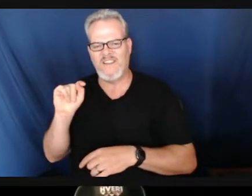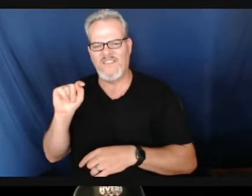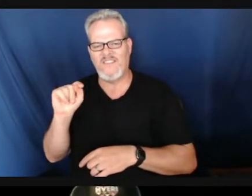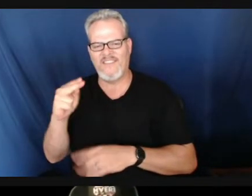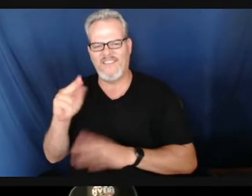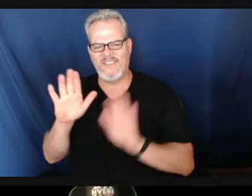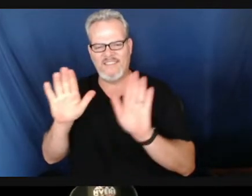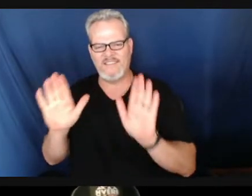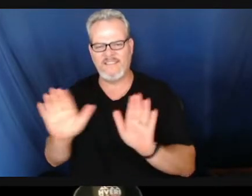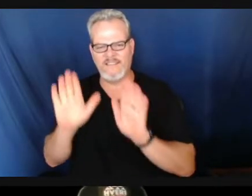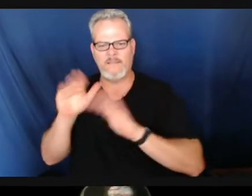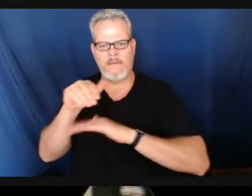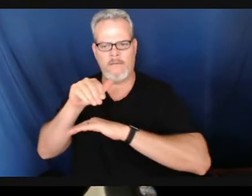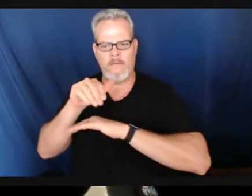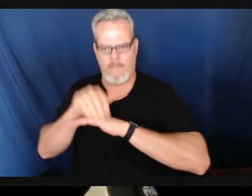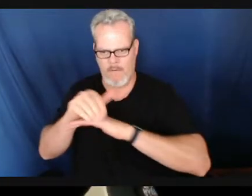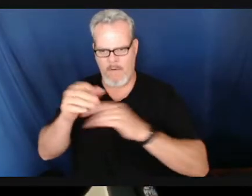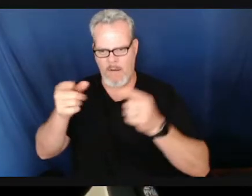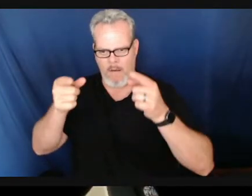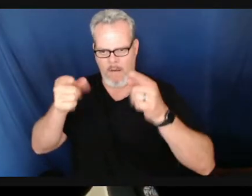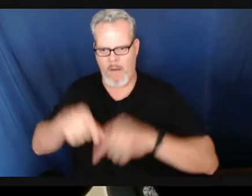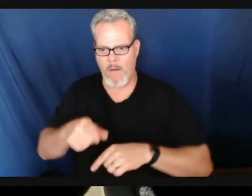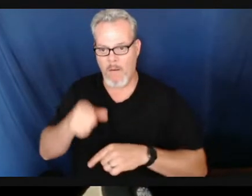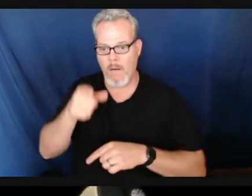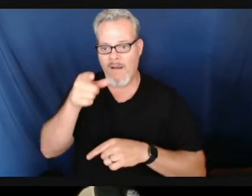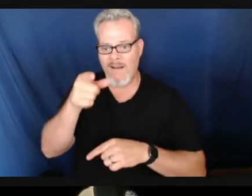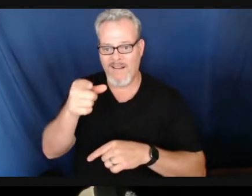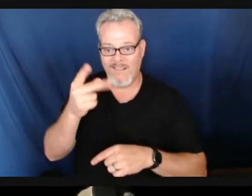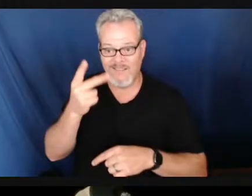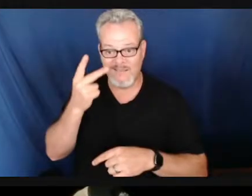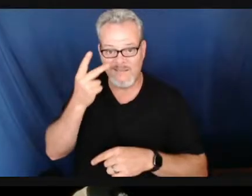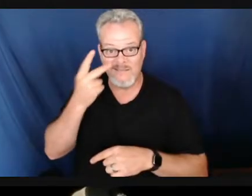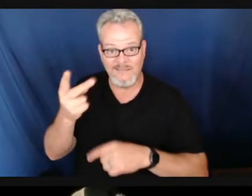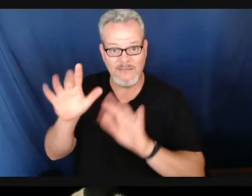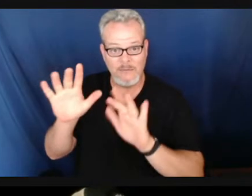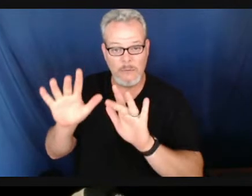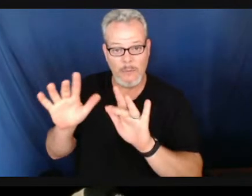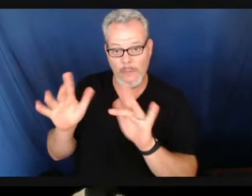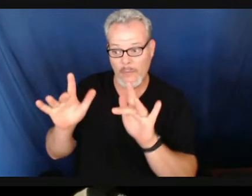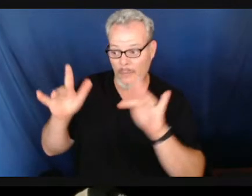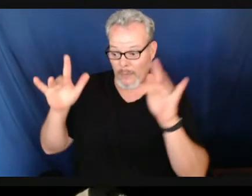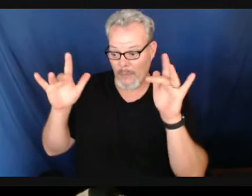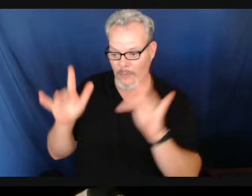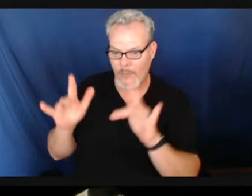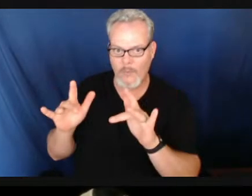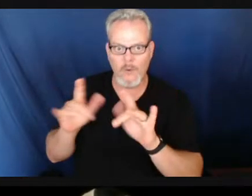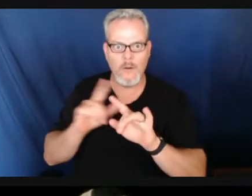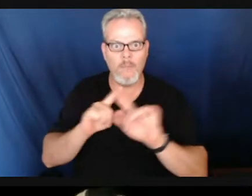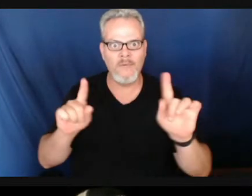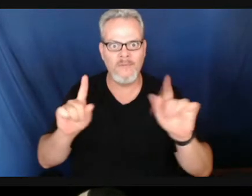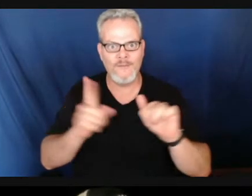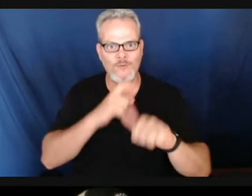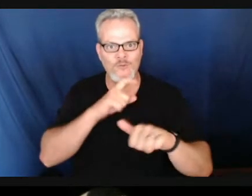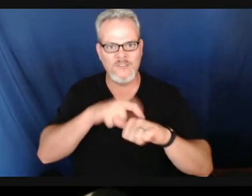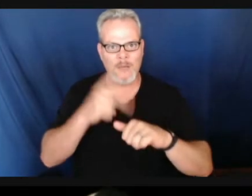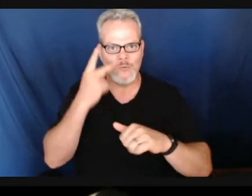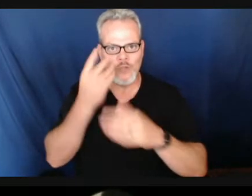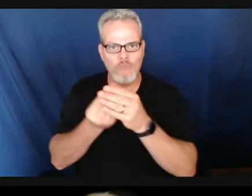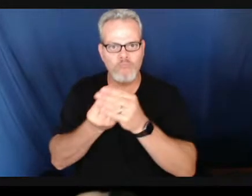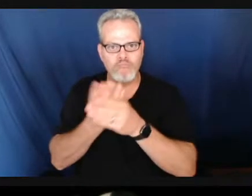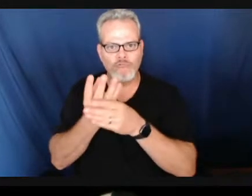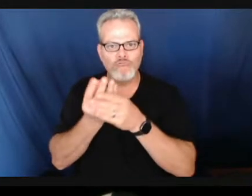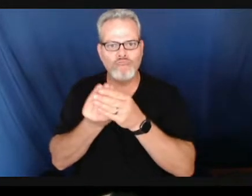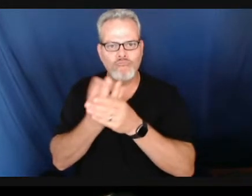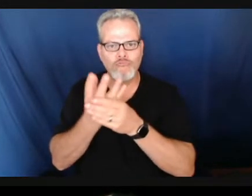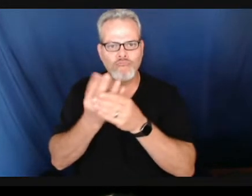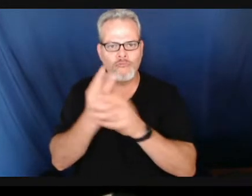night. We had seen glow before, but this was the first time the spatter was visible from the camera, and it